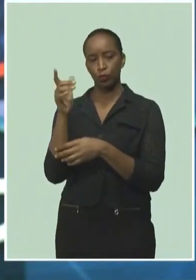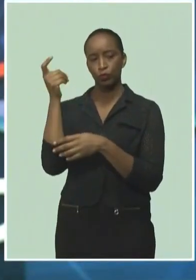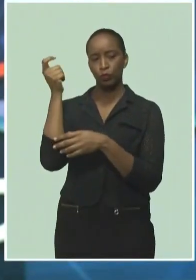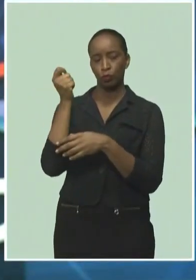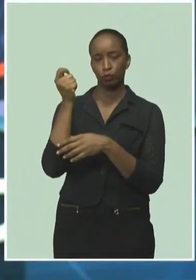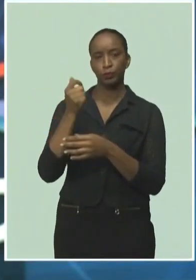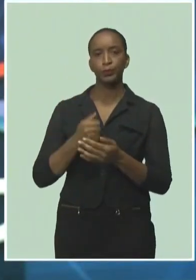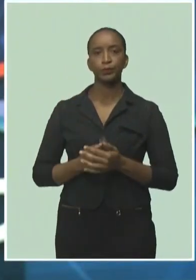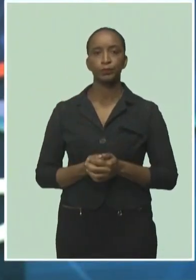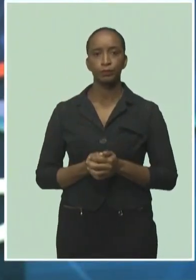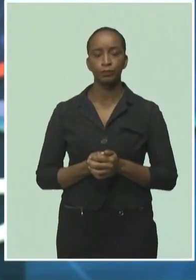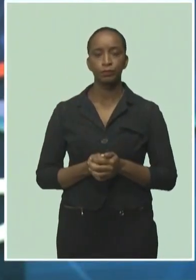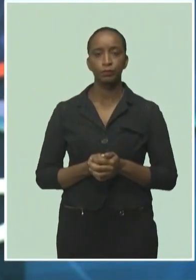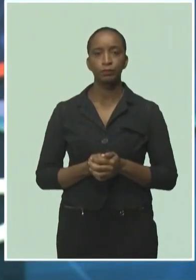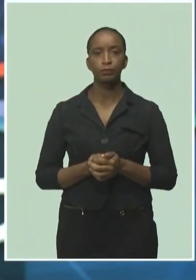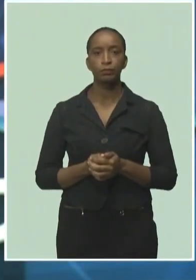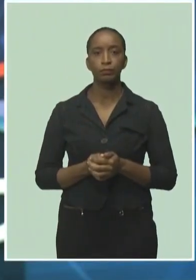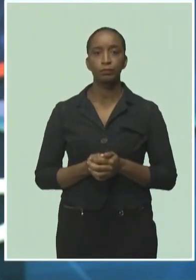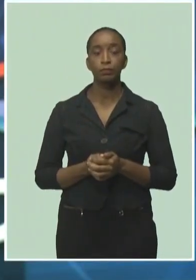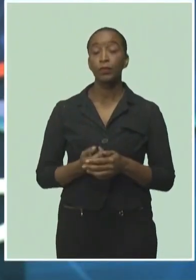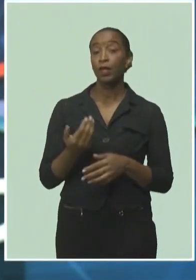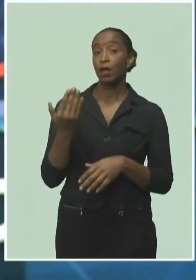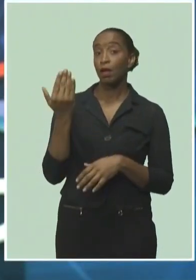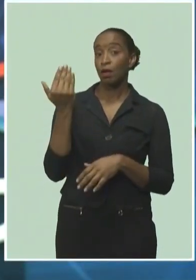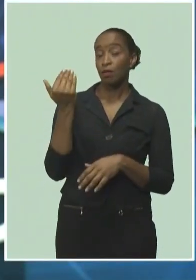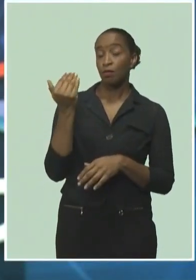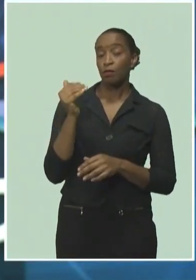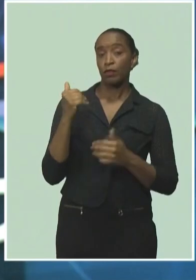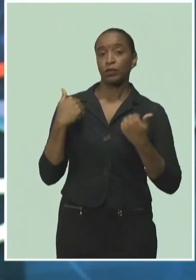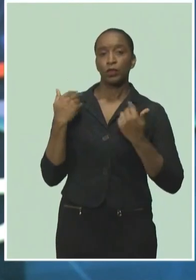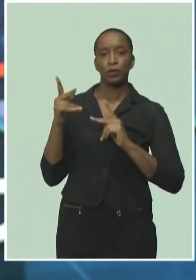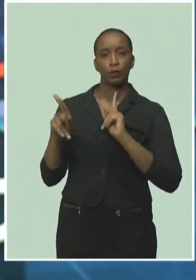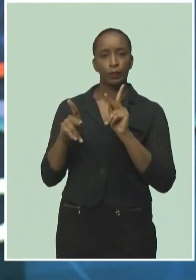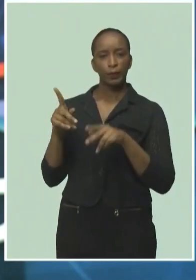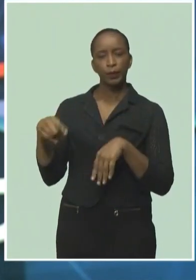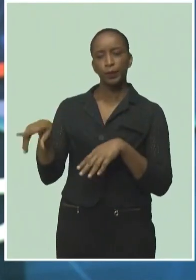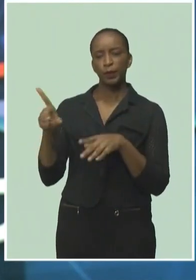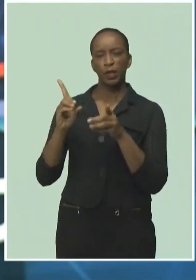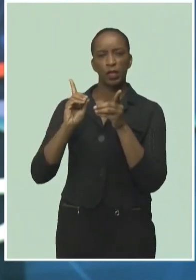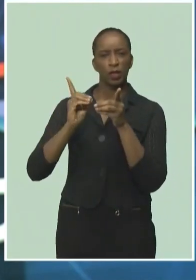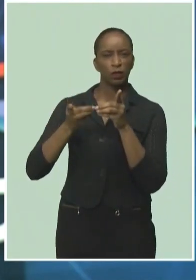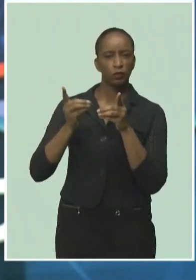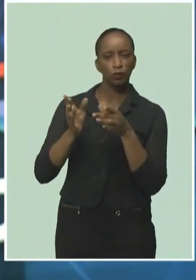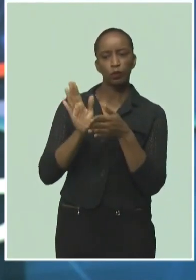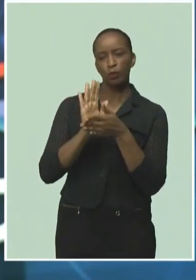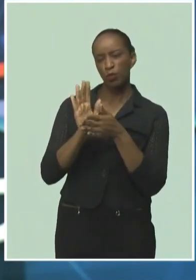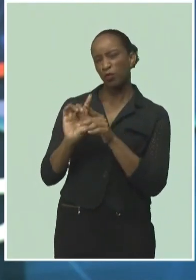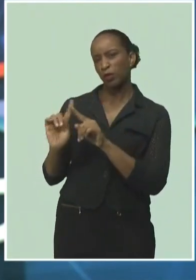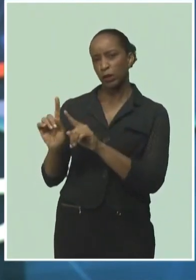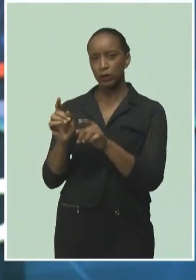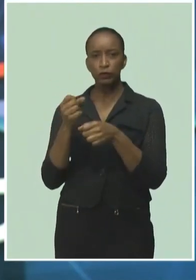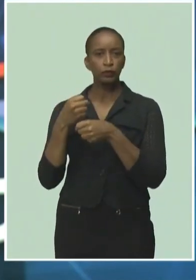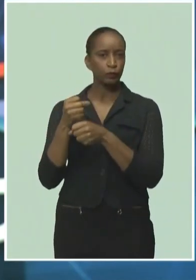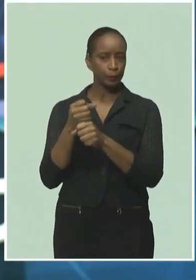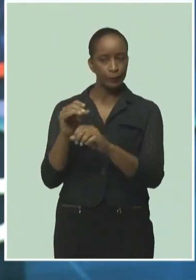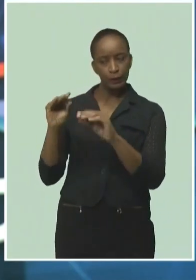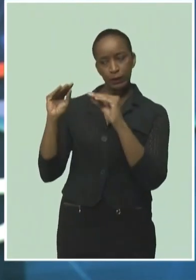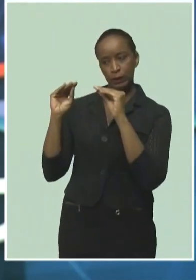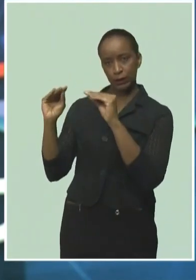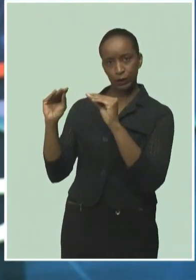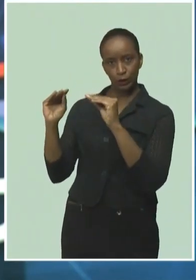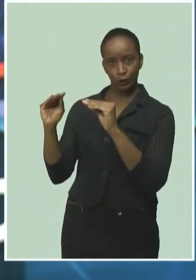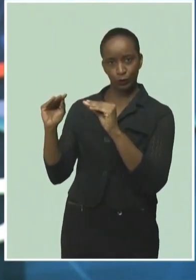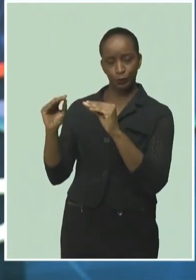15 more Barbadian youth are more equipped with the latest knowledge in digital content production. This after having graduated